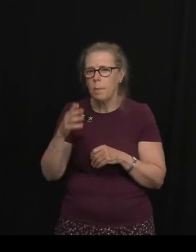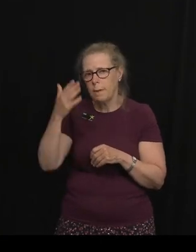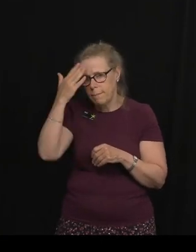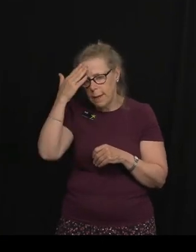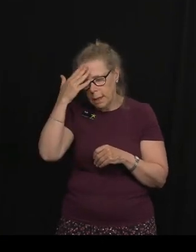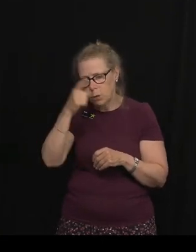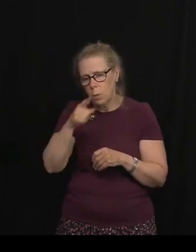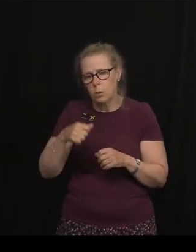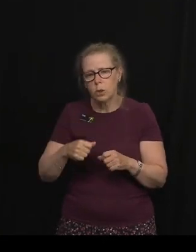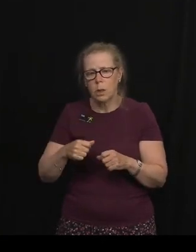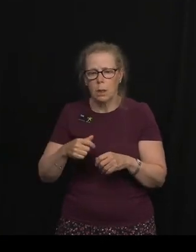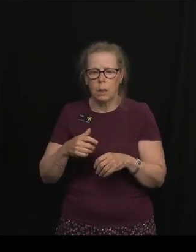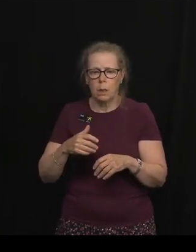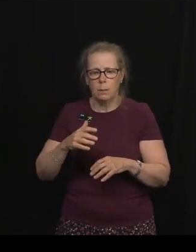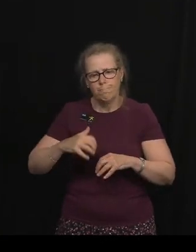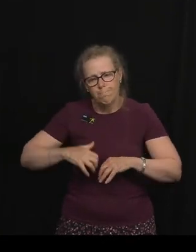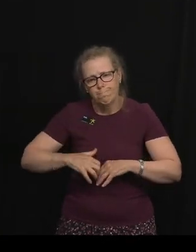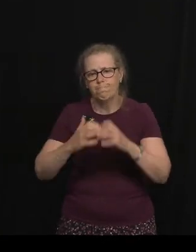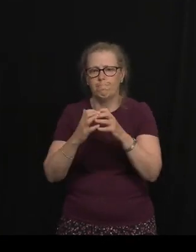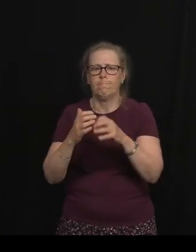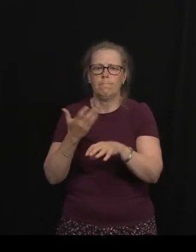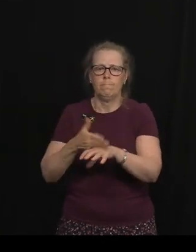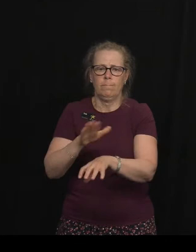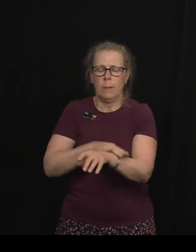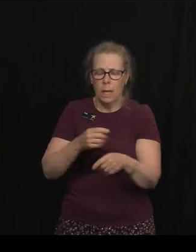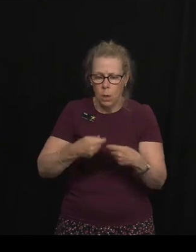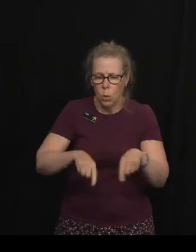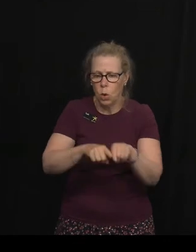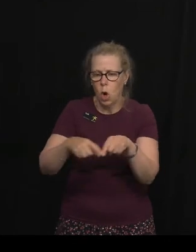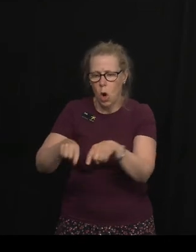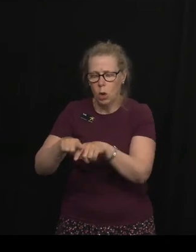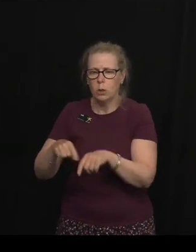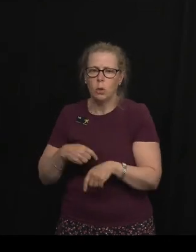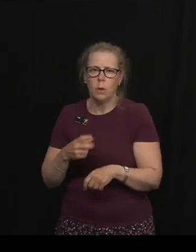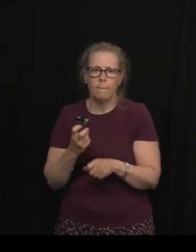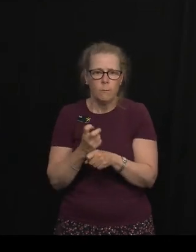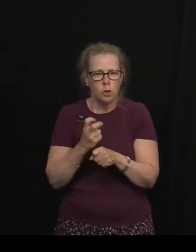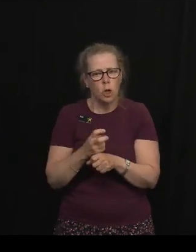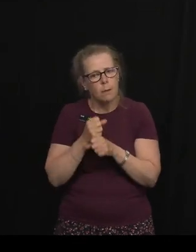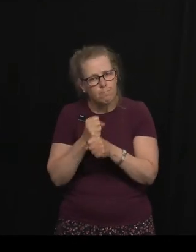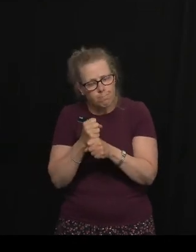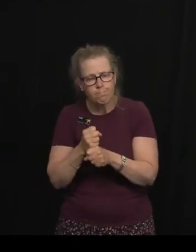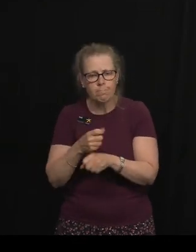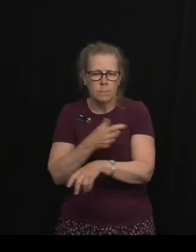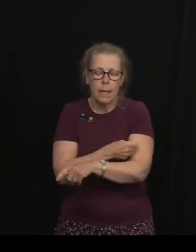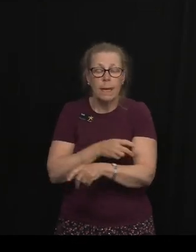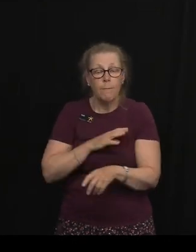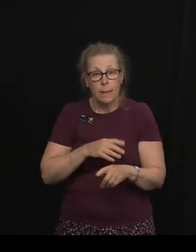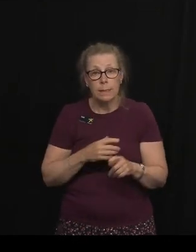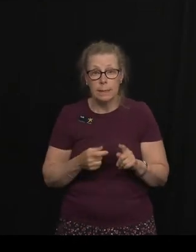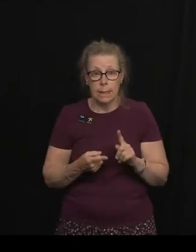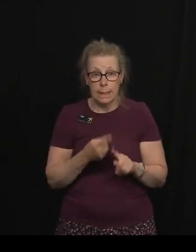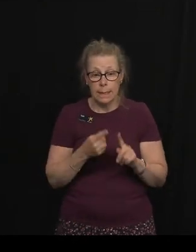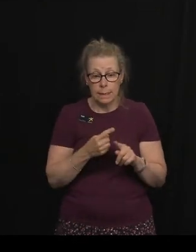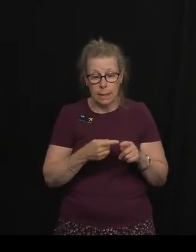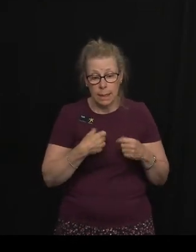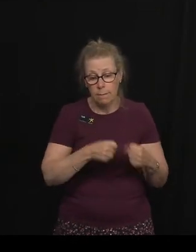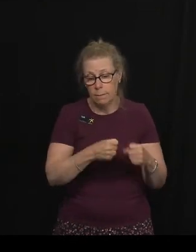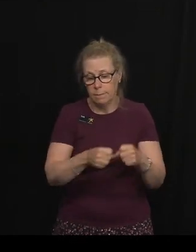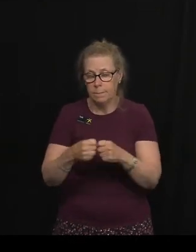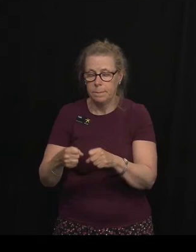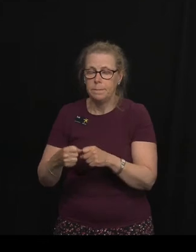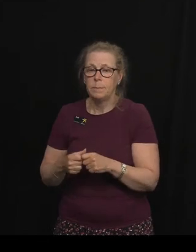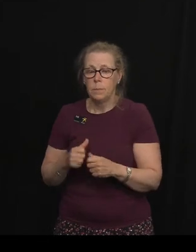the capacity locally and manufacture vaccines. And there are initiatives now ongoing. And the leading one is Rwanda, South